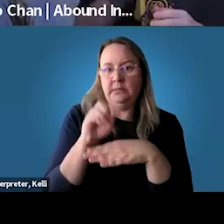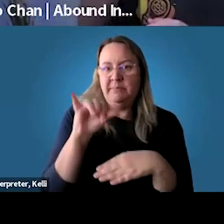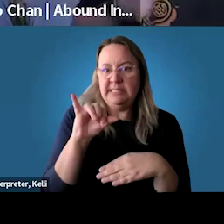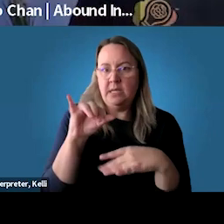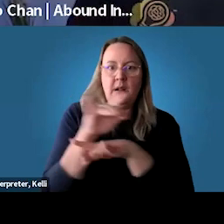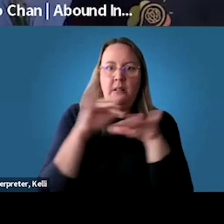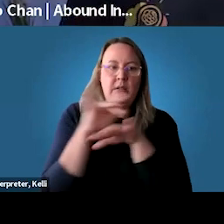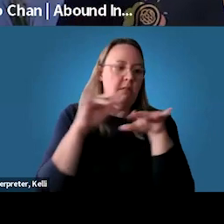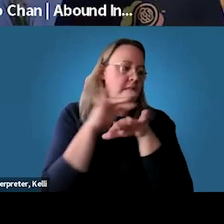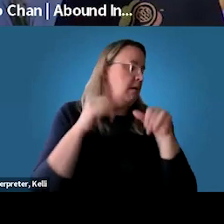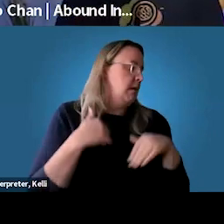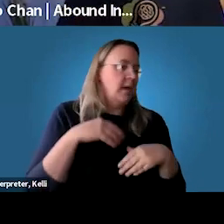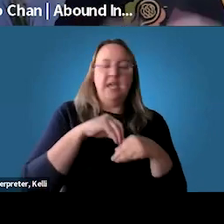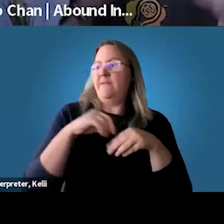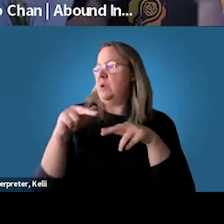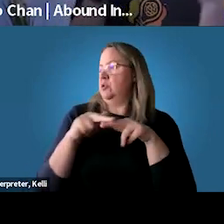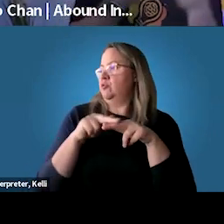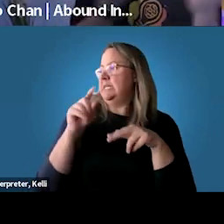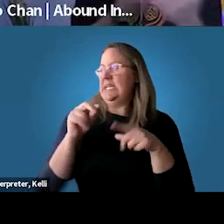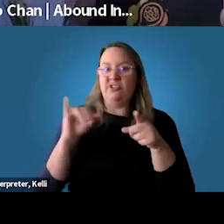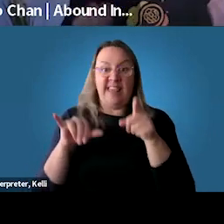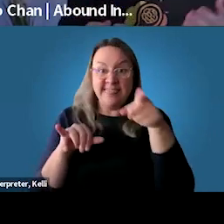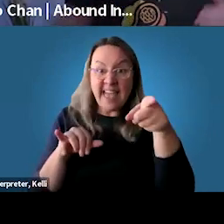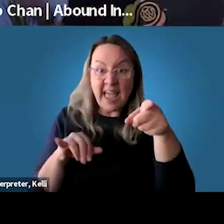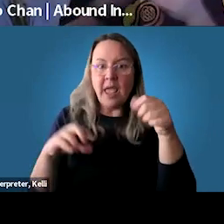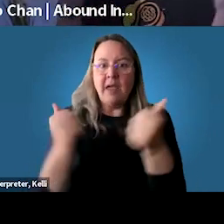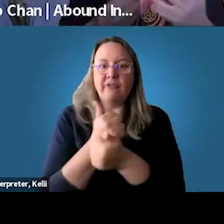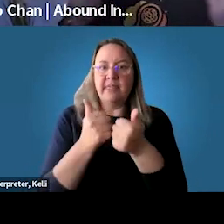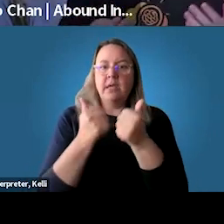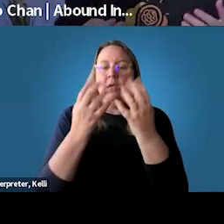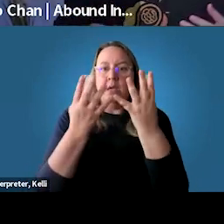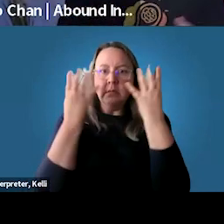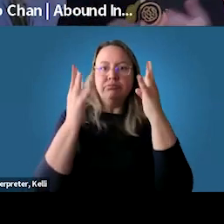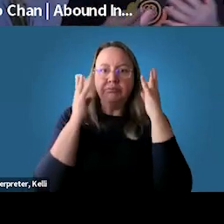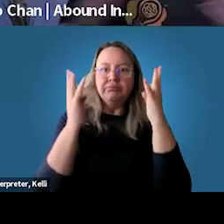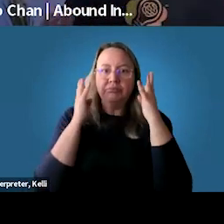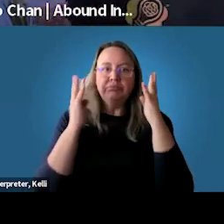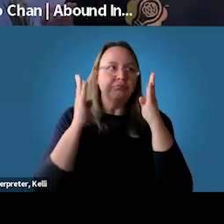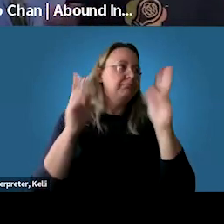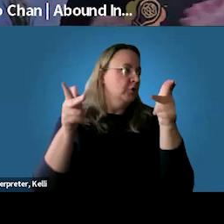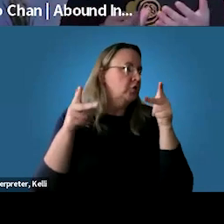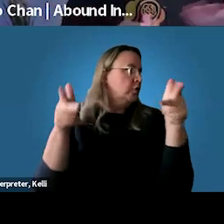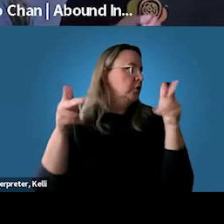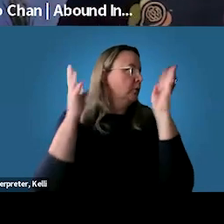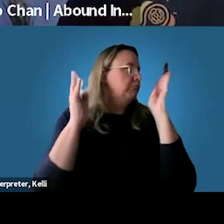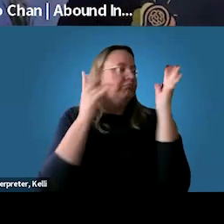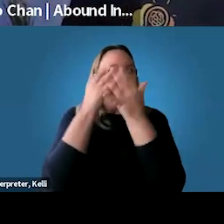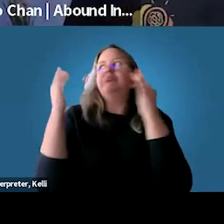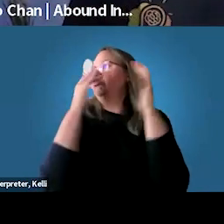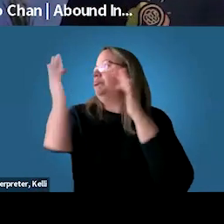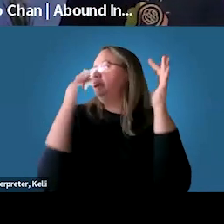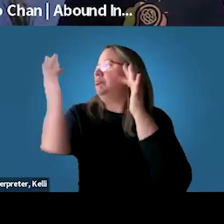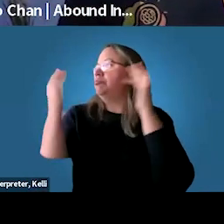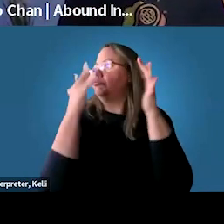yourself in a train station like that, everything's blurry, right? You're moving so fast, you have no time to be